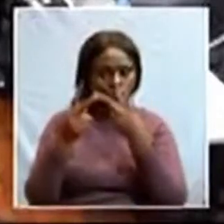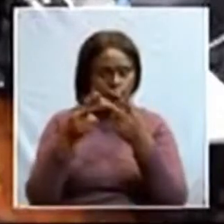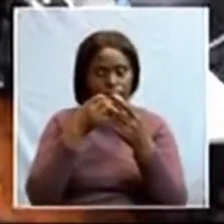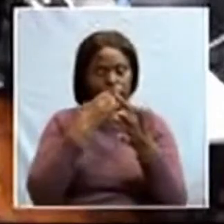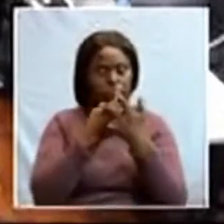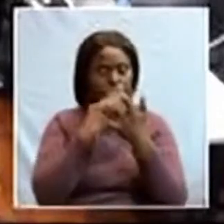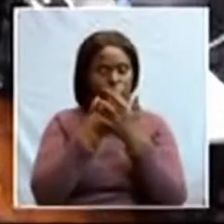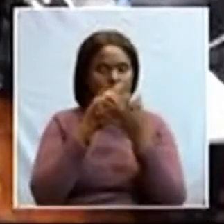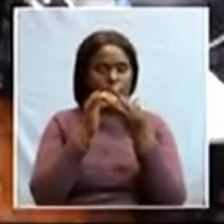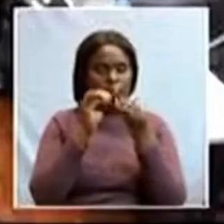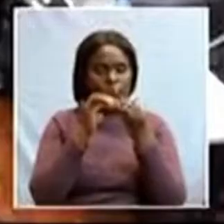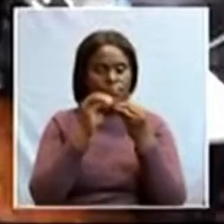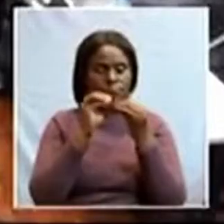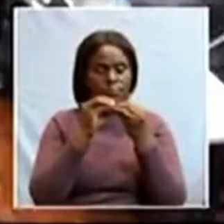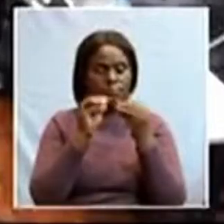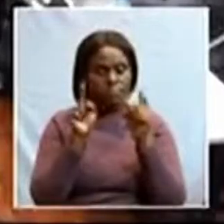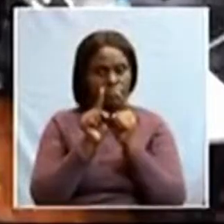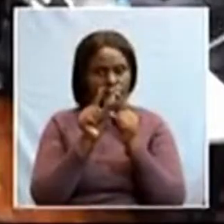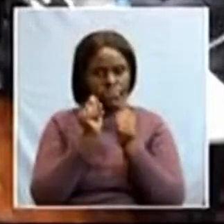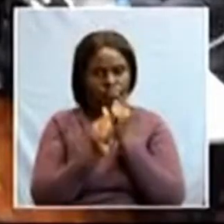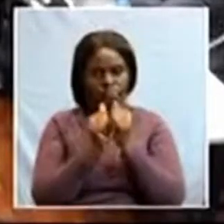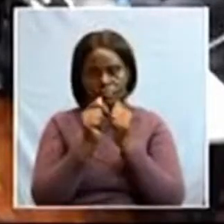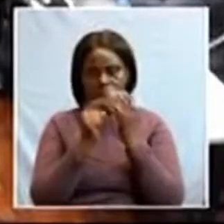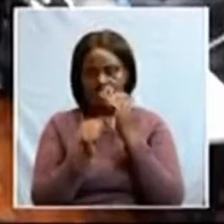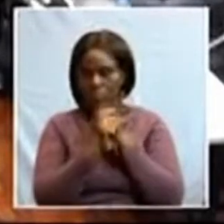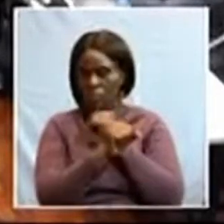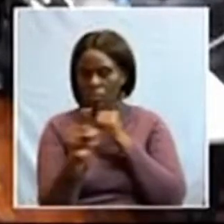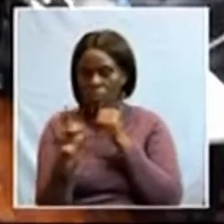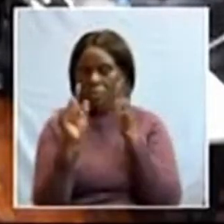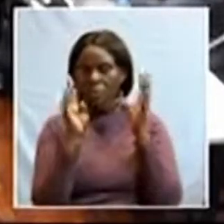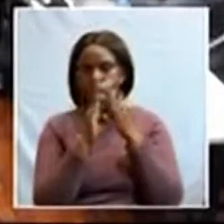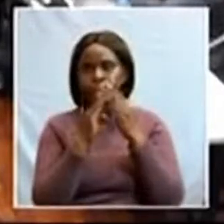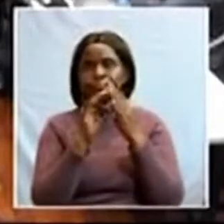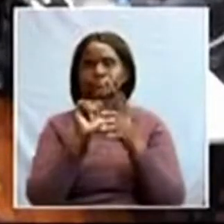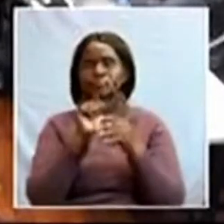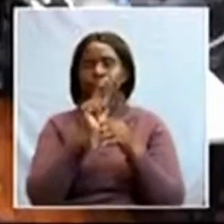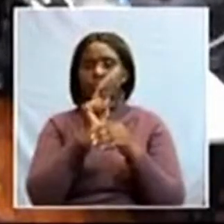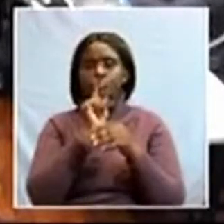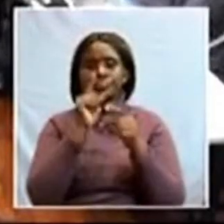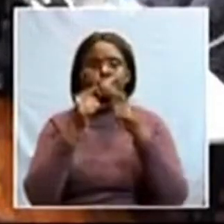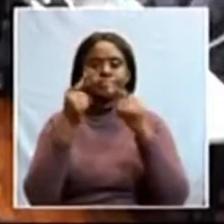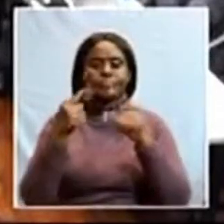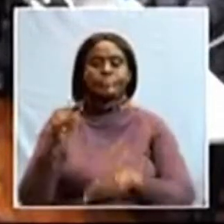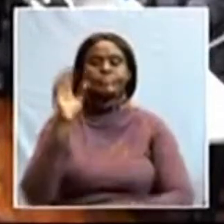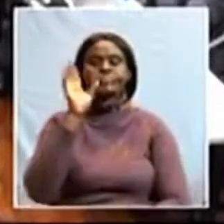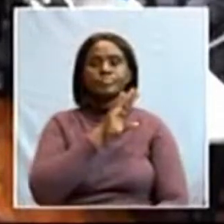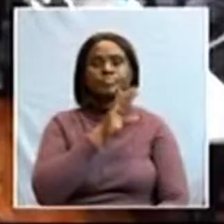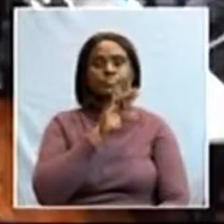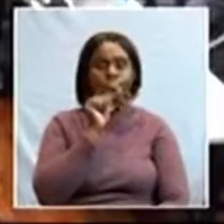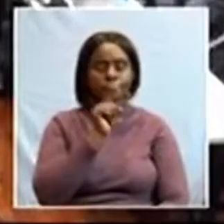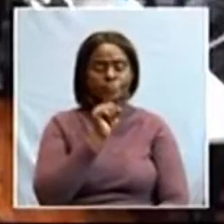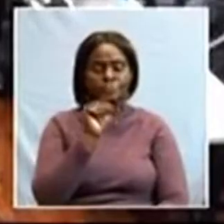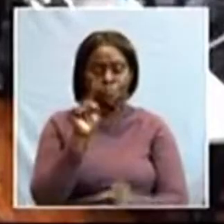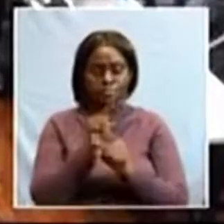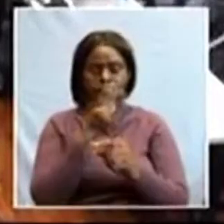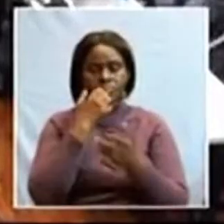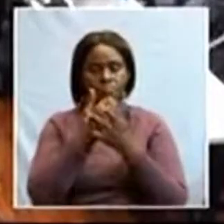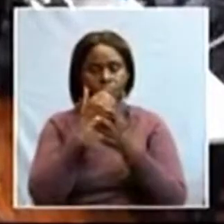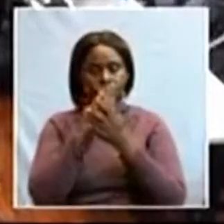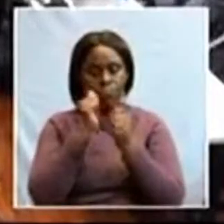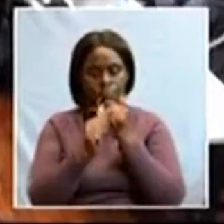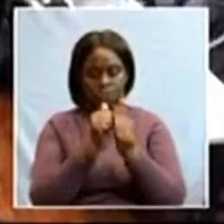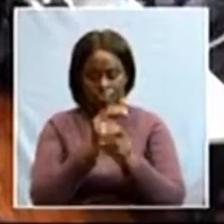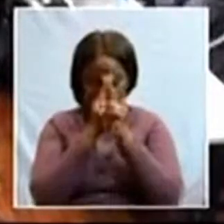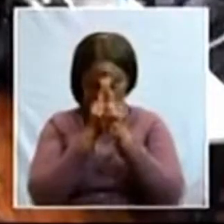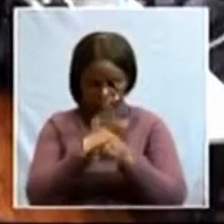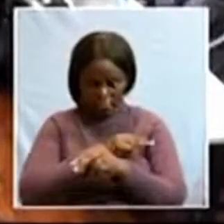evidence that these meetings really did take place. And this is the evidence which the Honorable